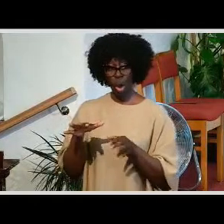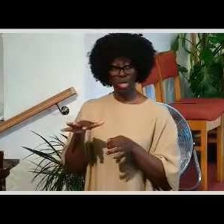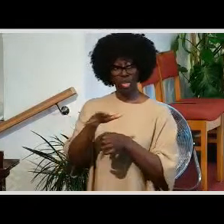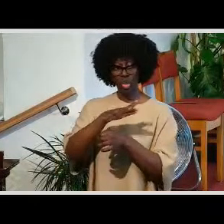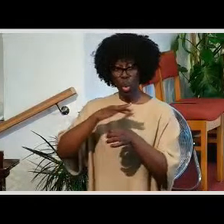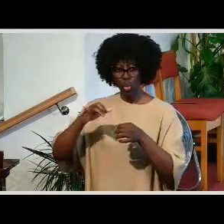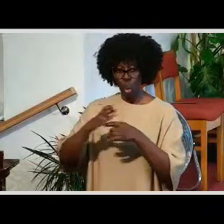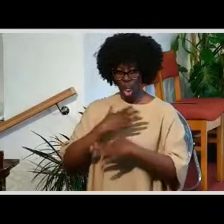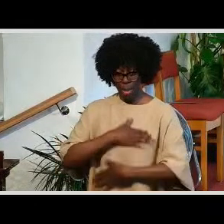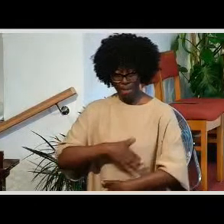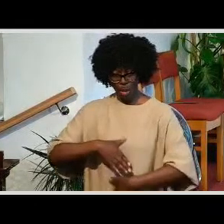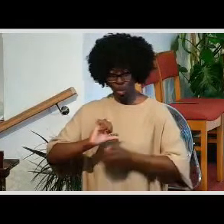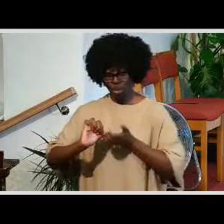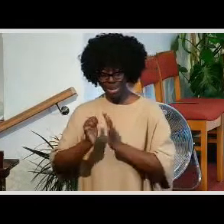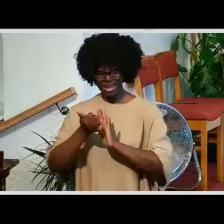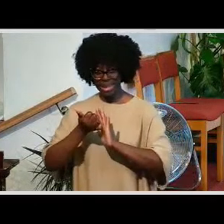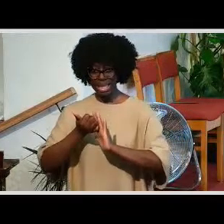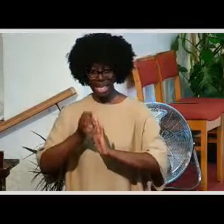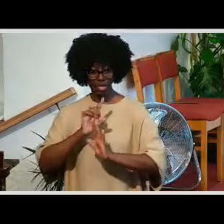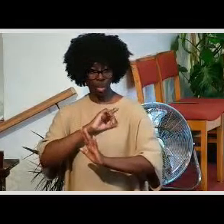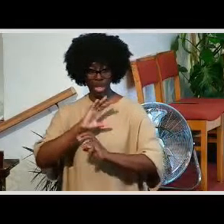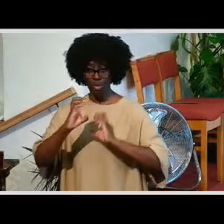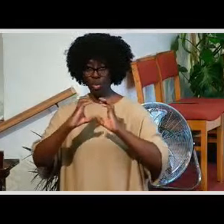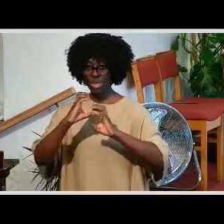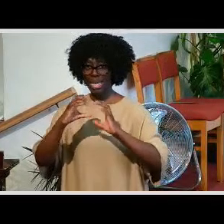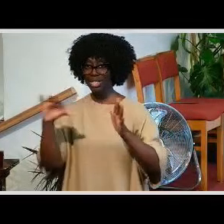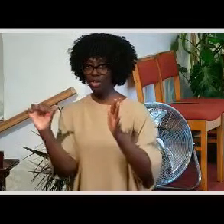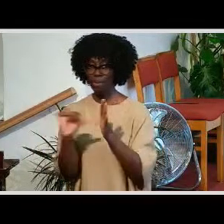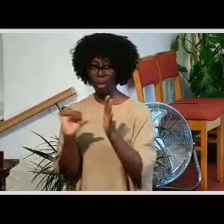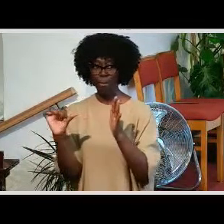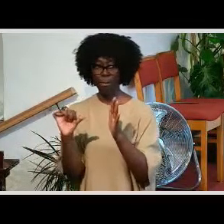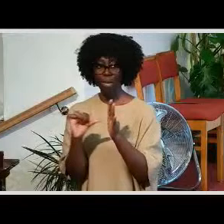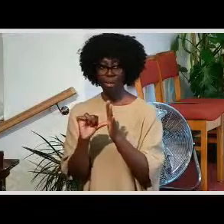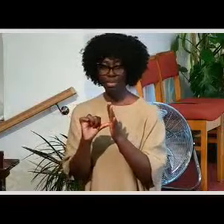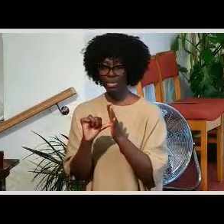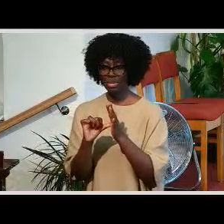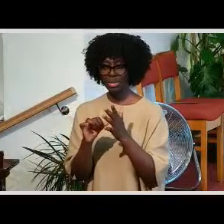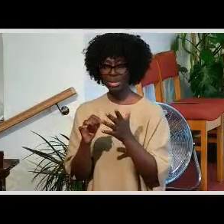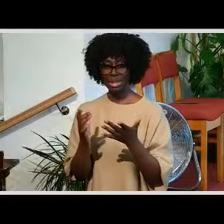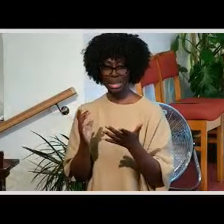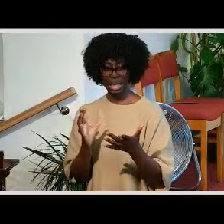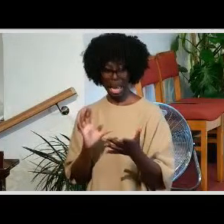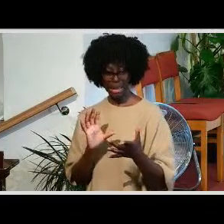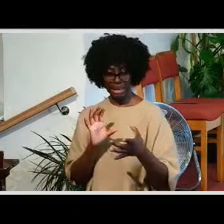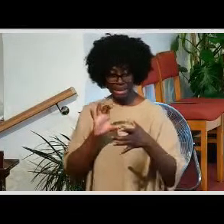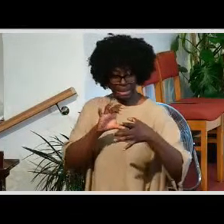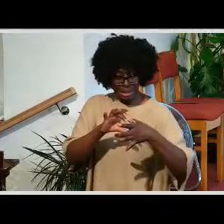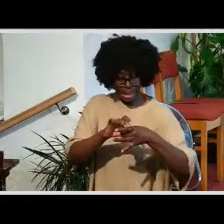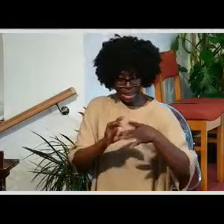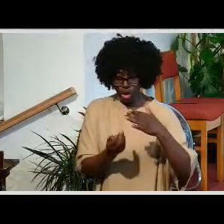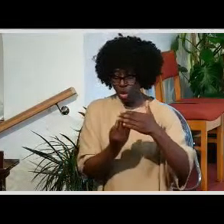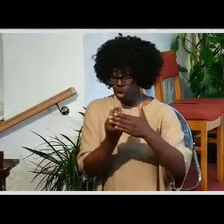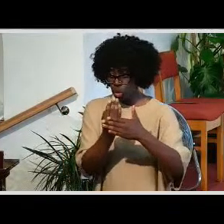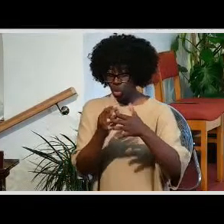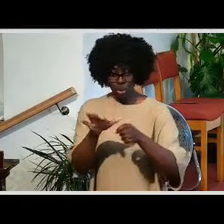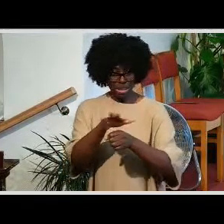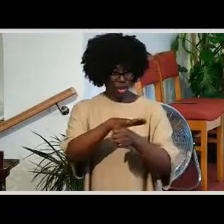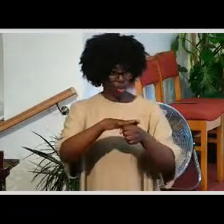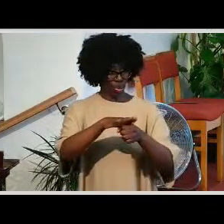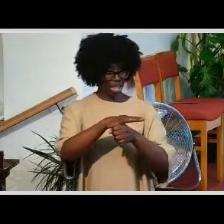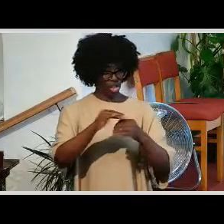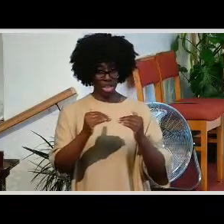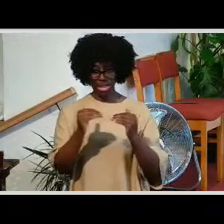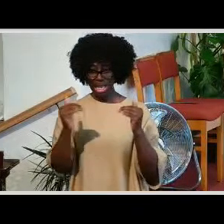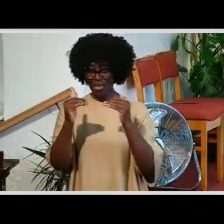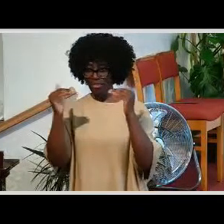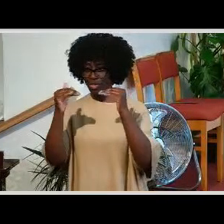skill issue because of the communication problems. Engaging with new situations with different levels, as you and I might